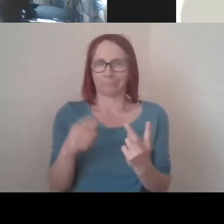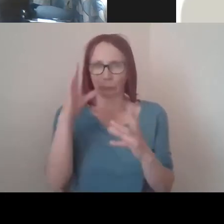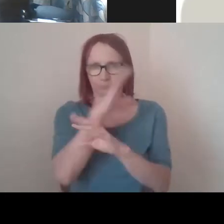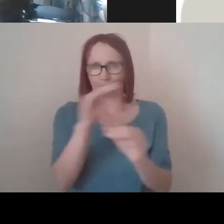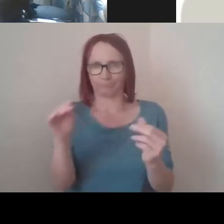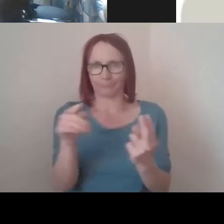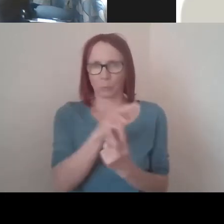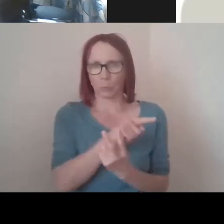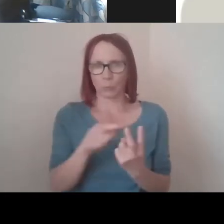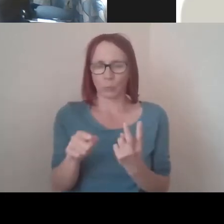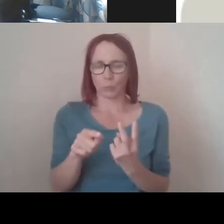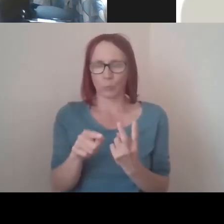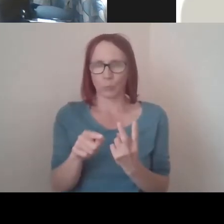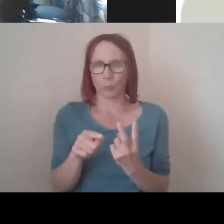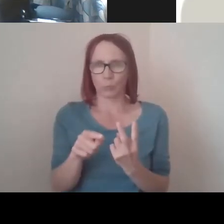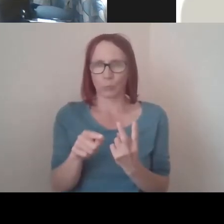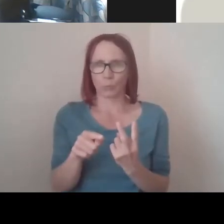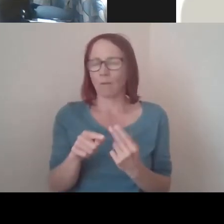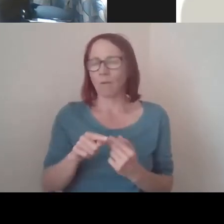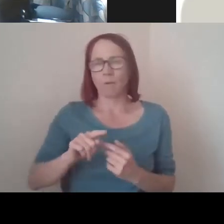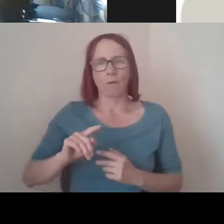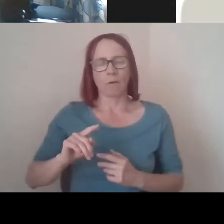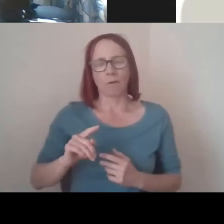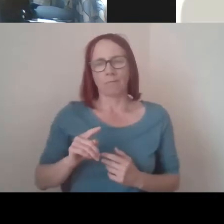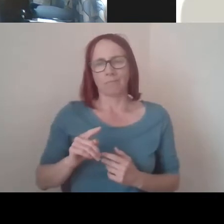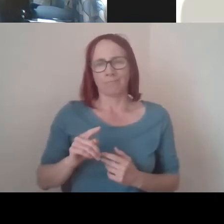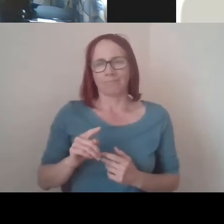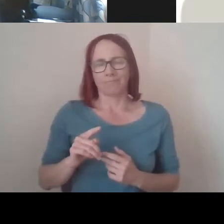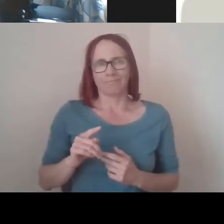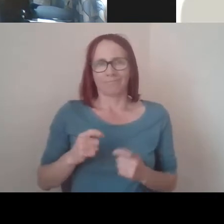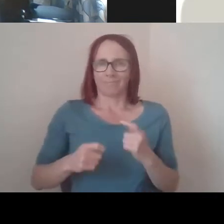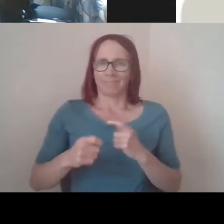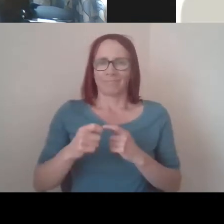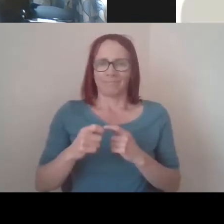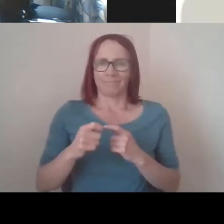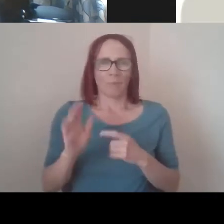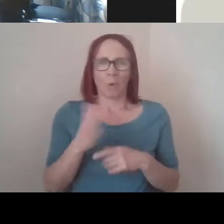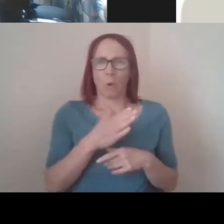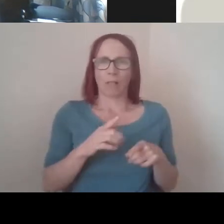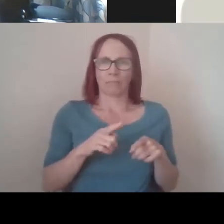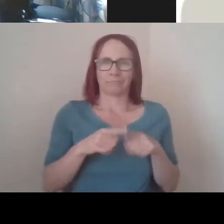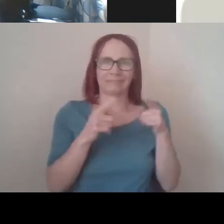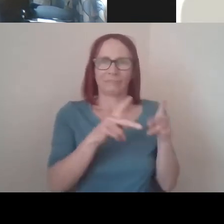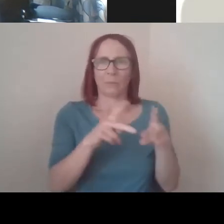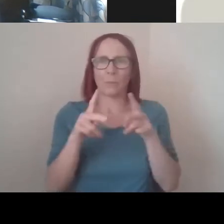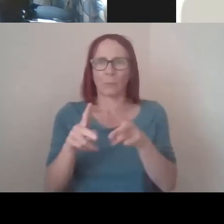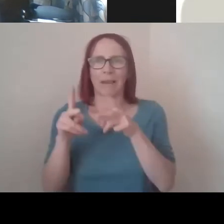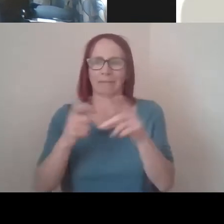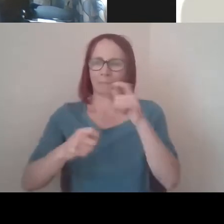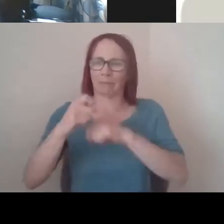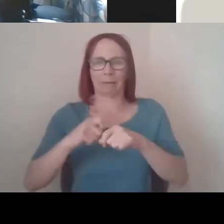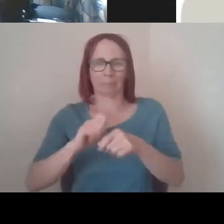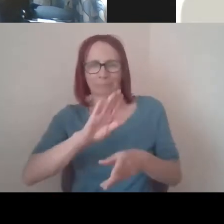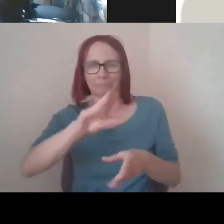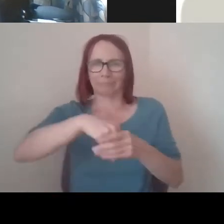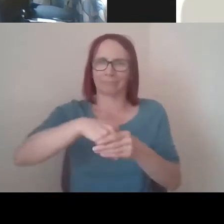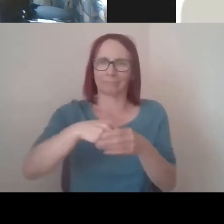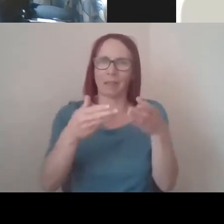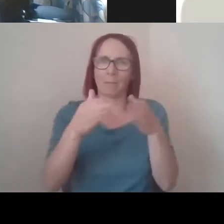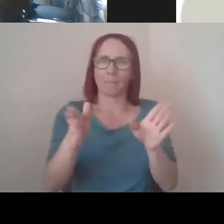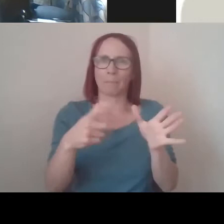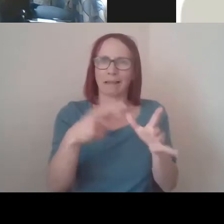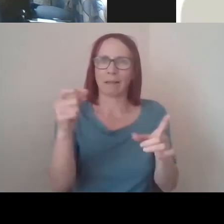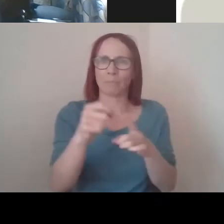everybody's path to public appointments is different. So people will take their own skills and their